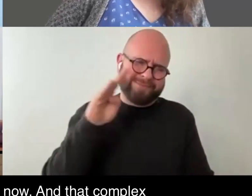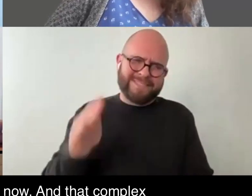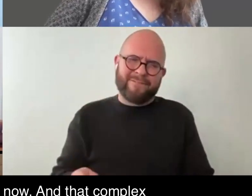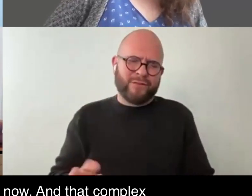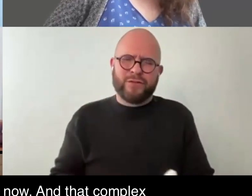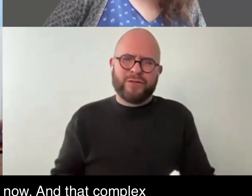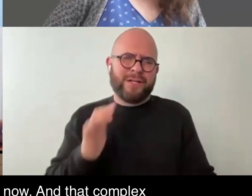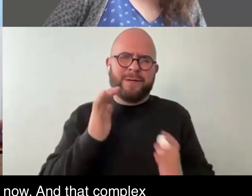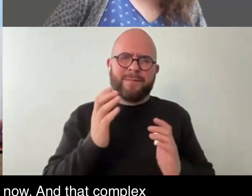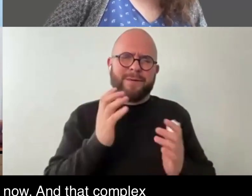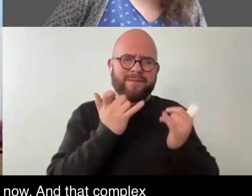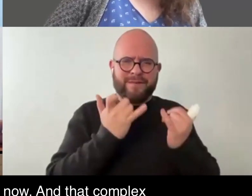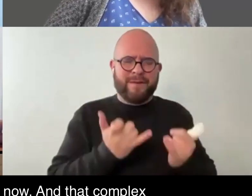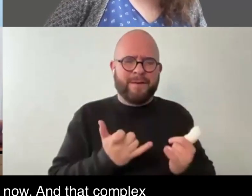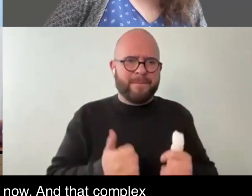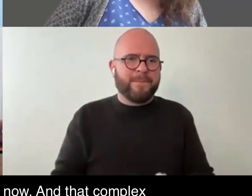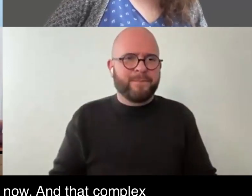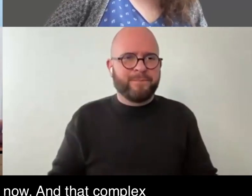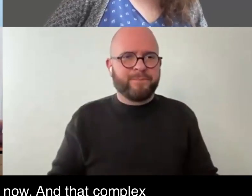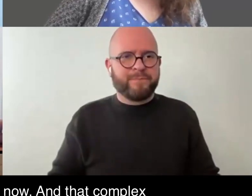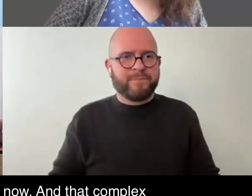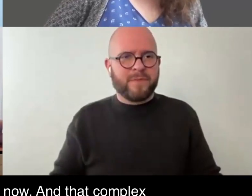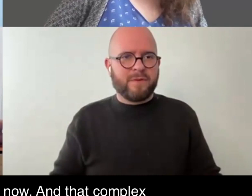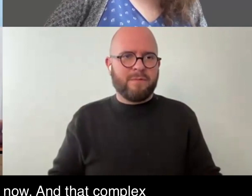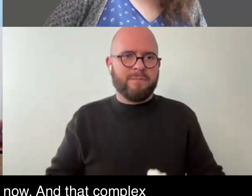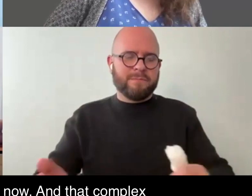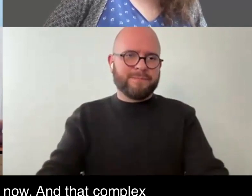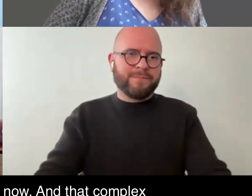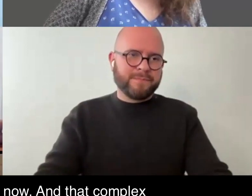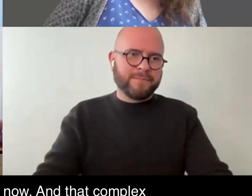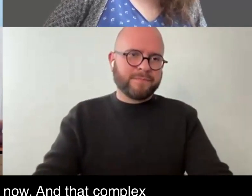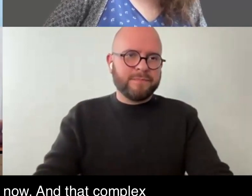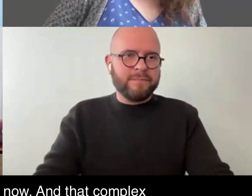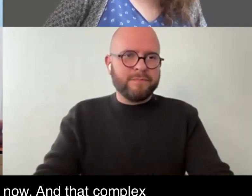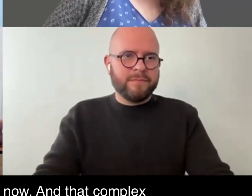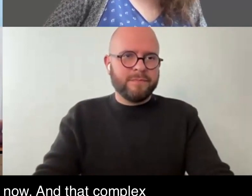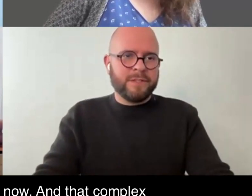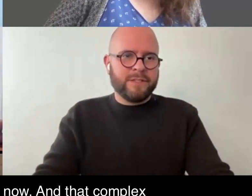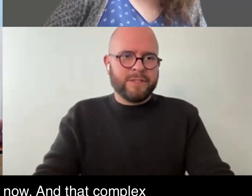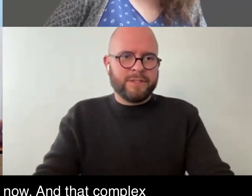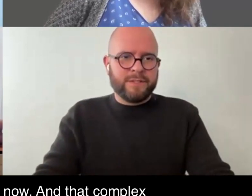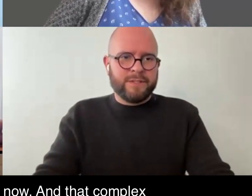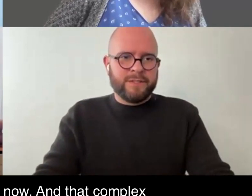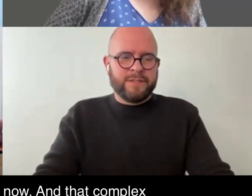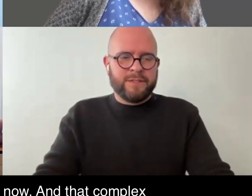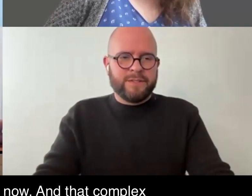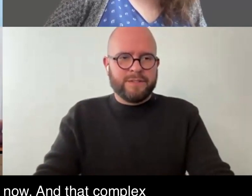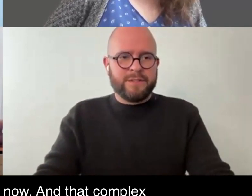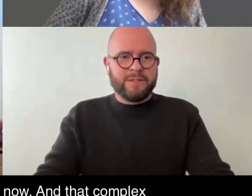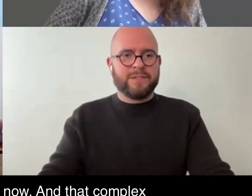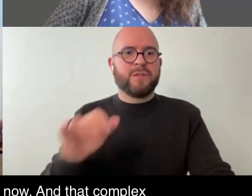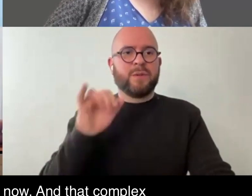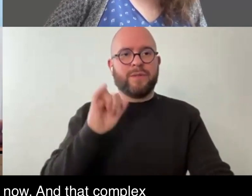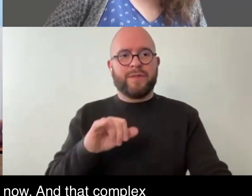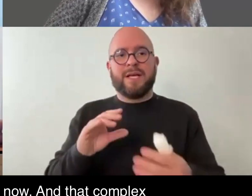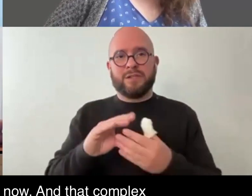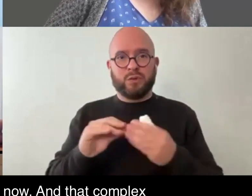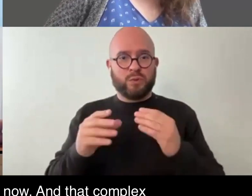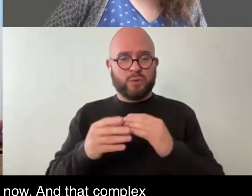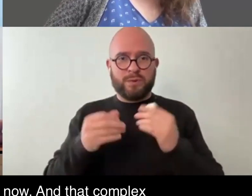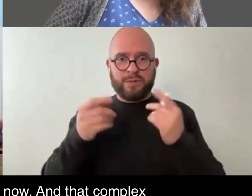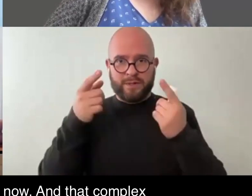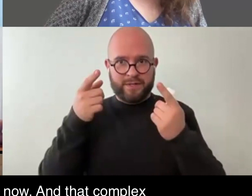are now. And that complex story often gets shoehorned in